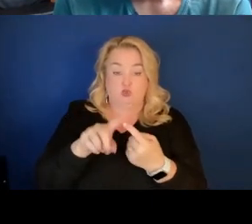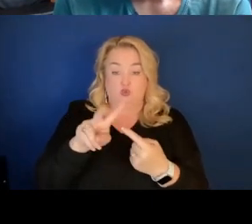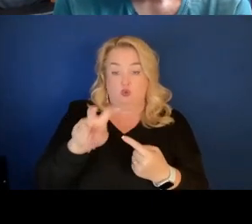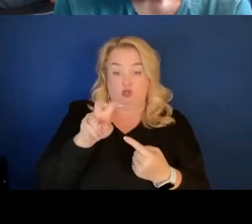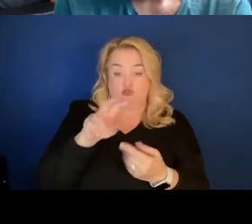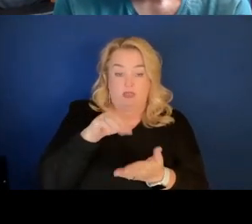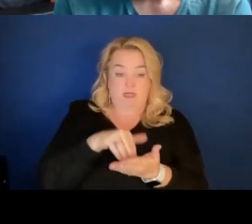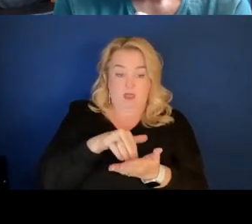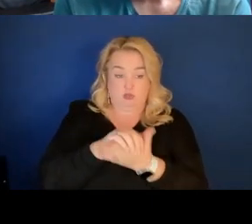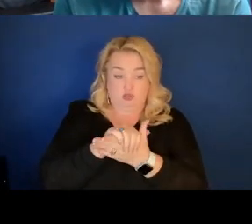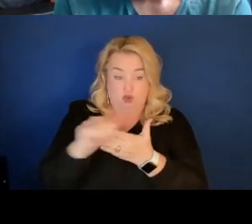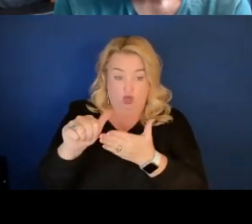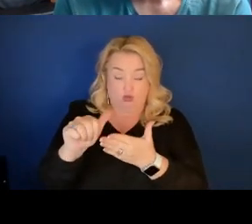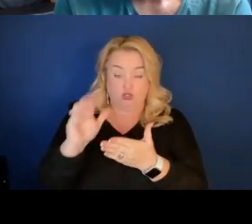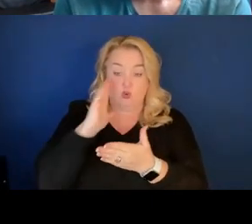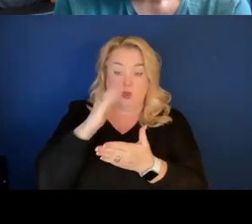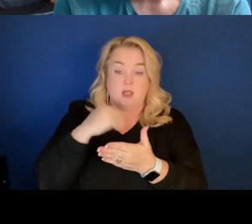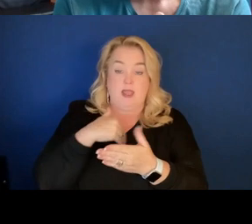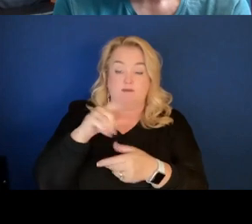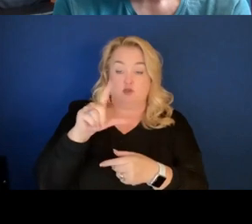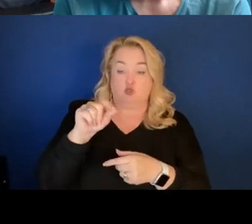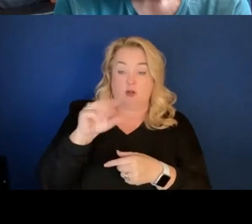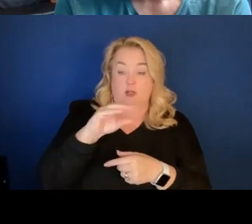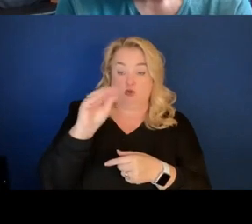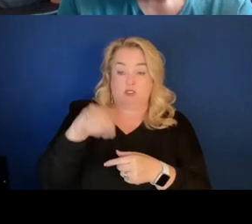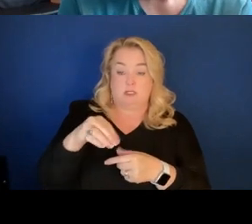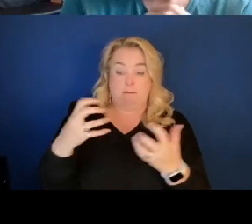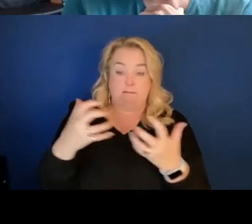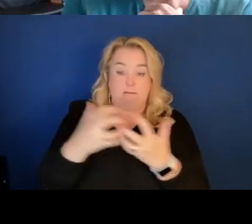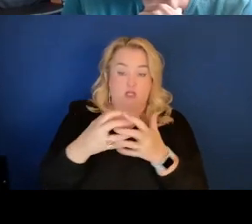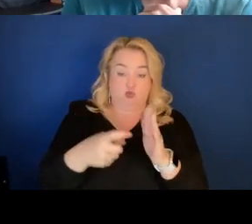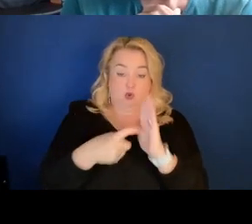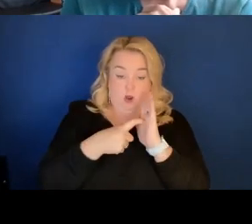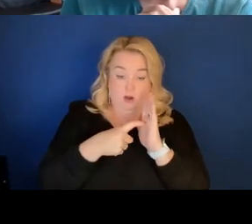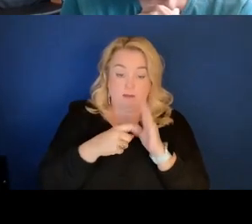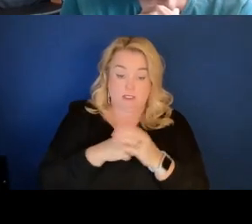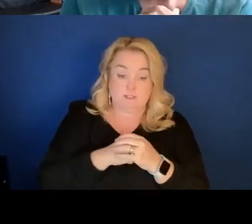$200,000 and will have a 20% match requirement.